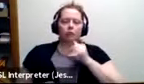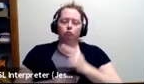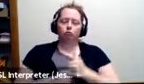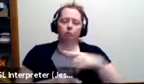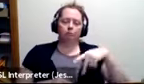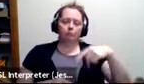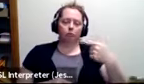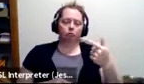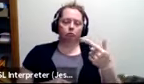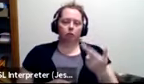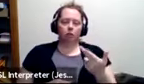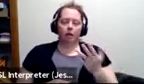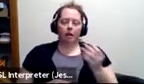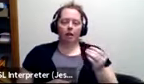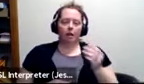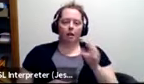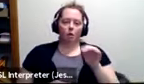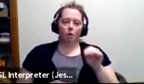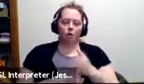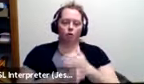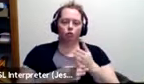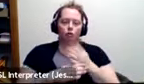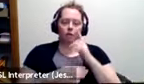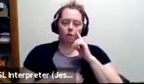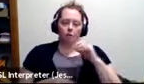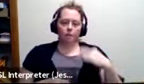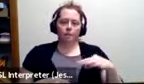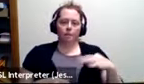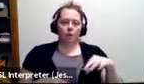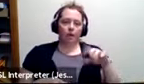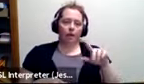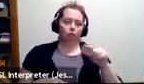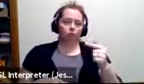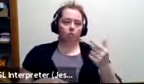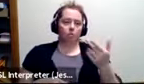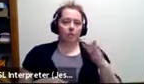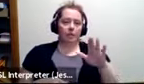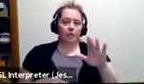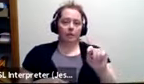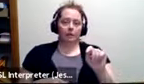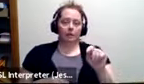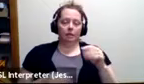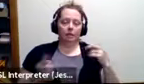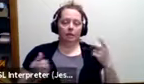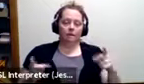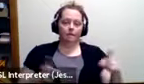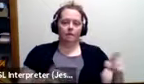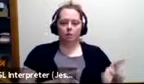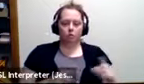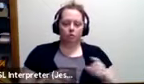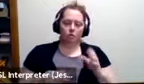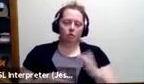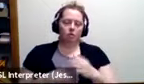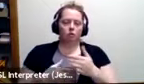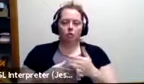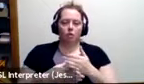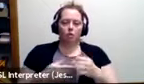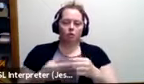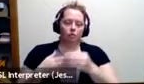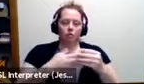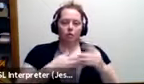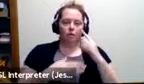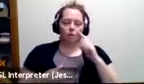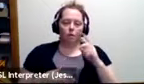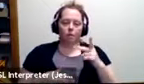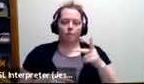co-vice chair of the Pennsylvania Commission on LGBT Affairs, steering committee member of the Transgender Coalition of Pennsylvania, and